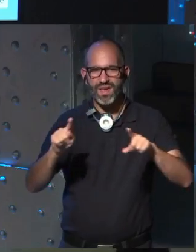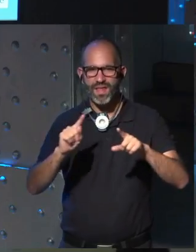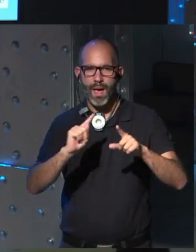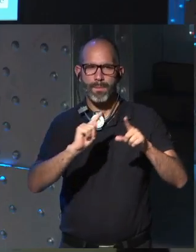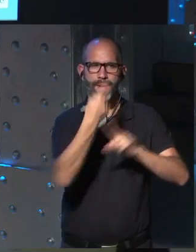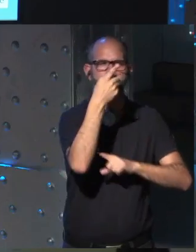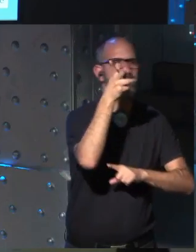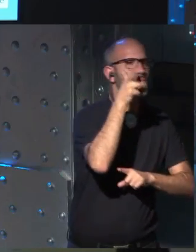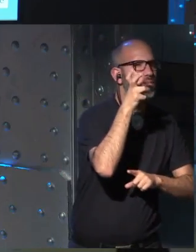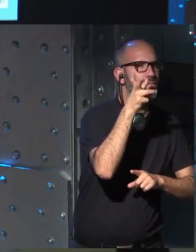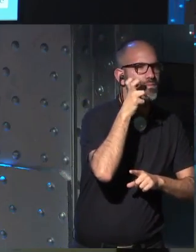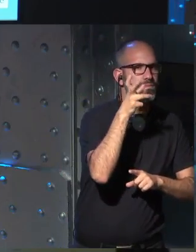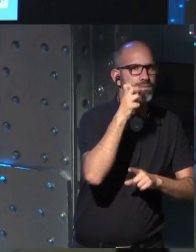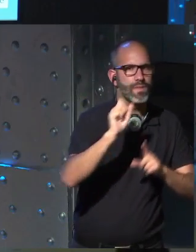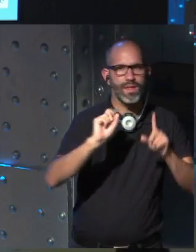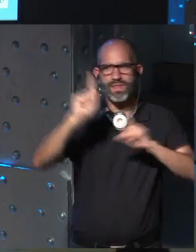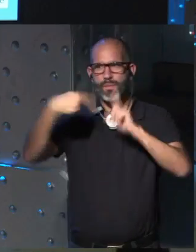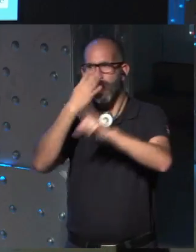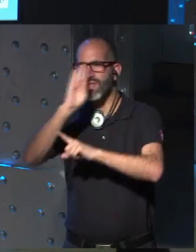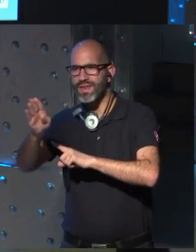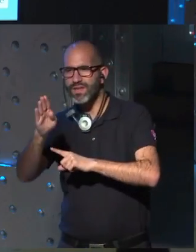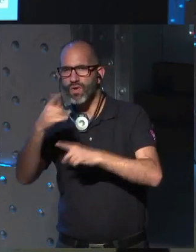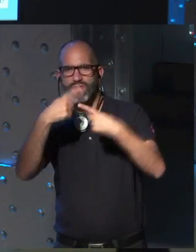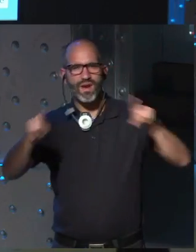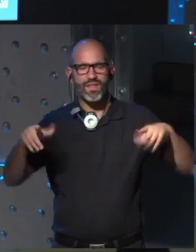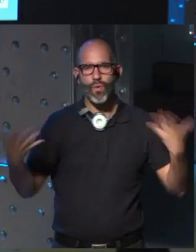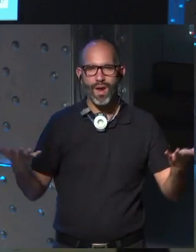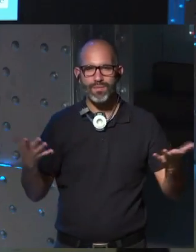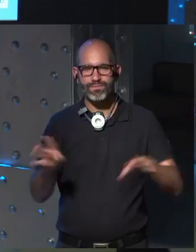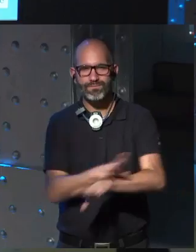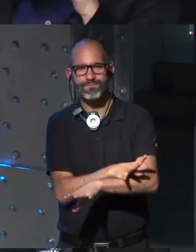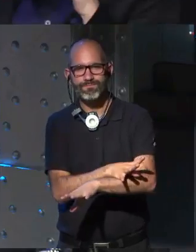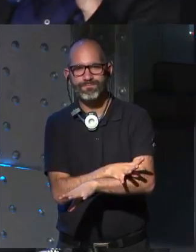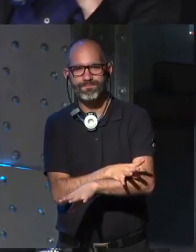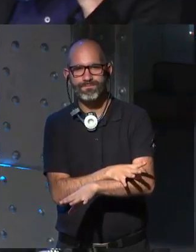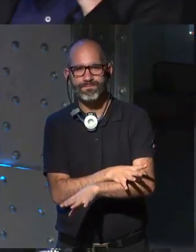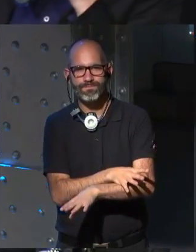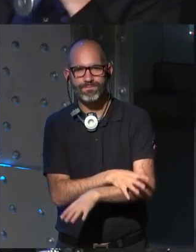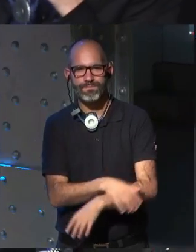what is the difference between the first time you listened to it and the next times you did that?